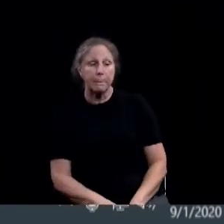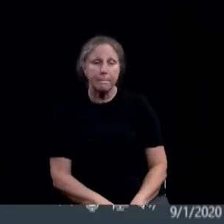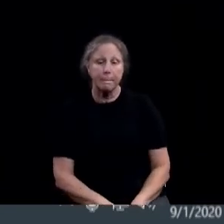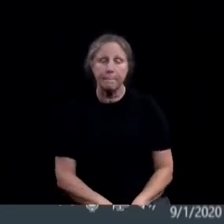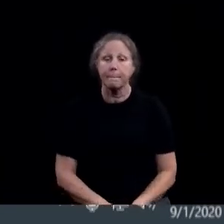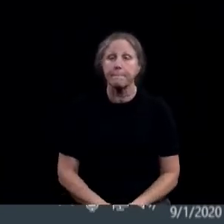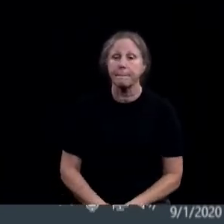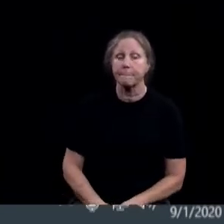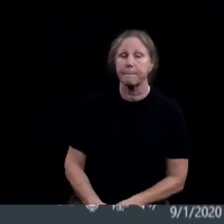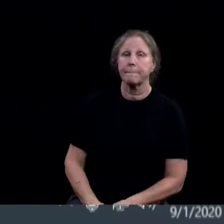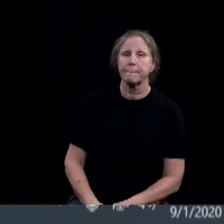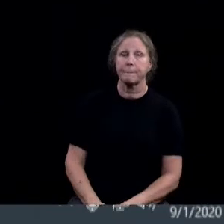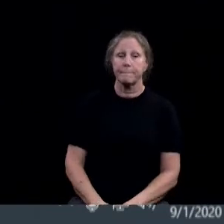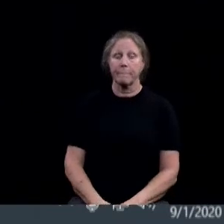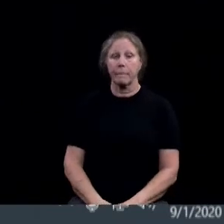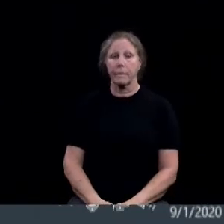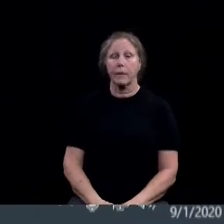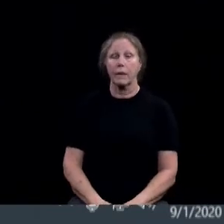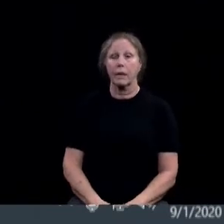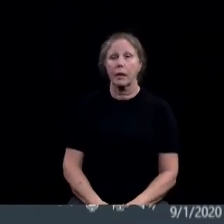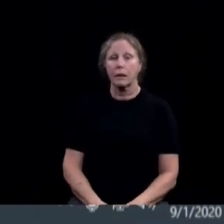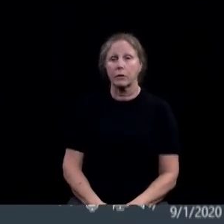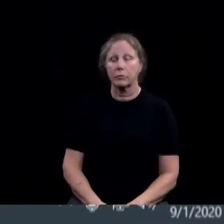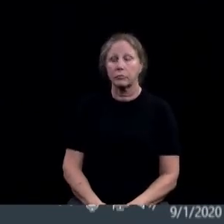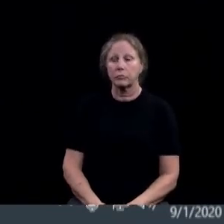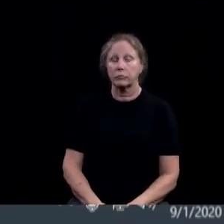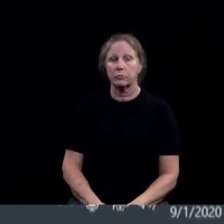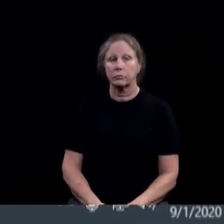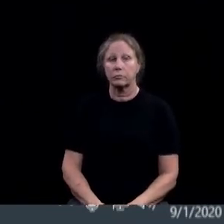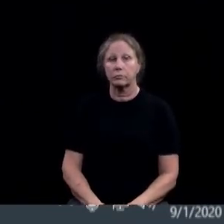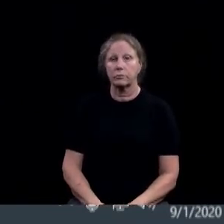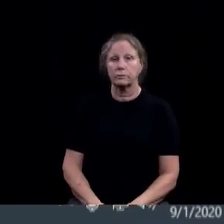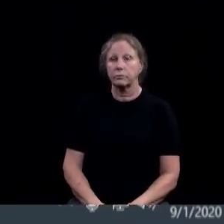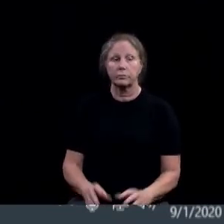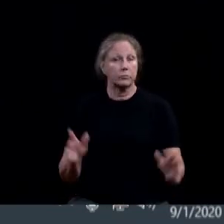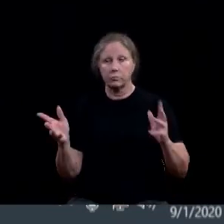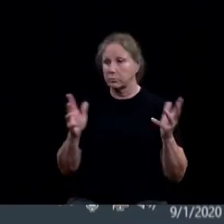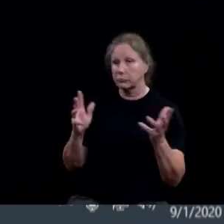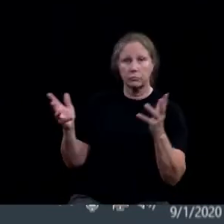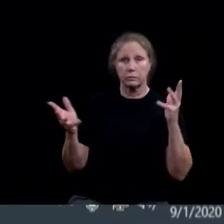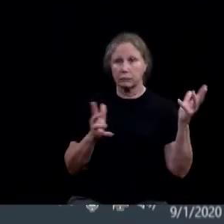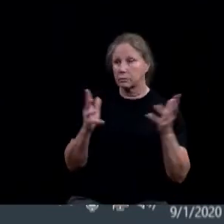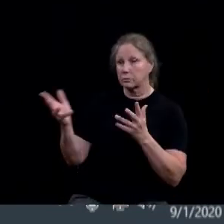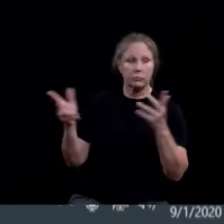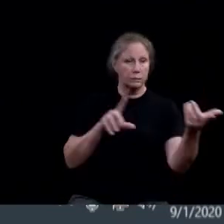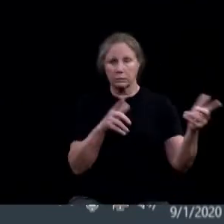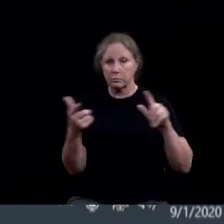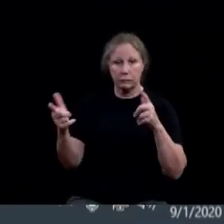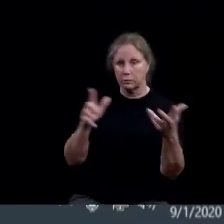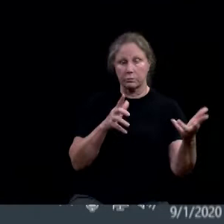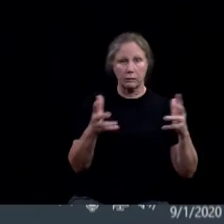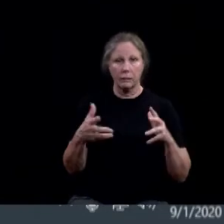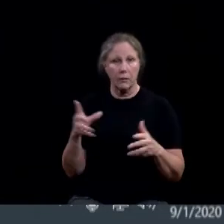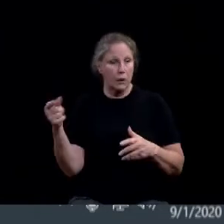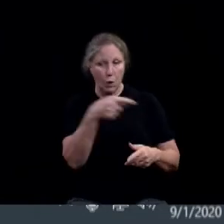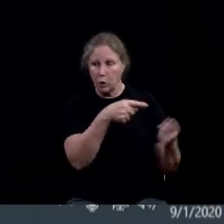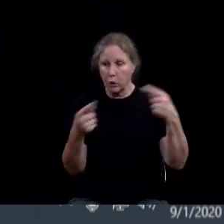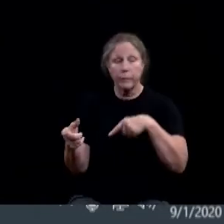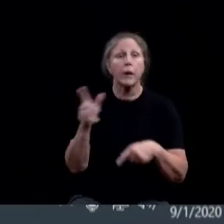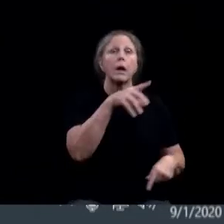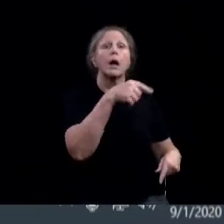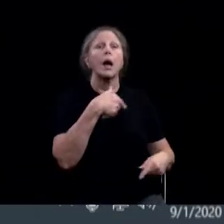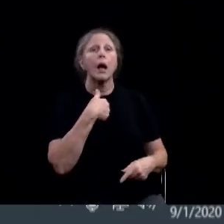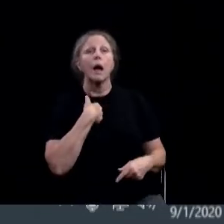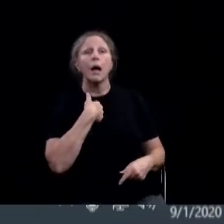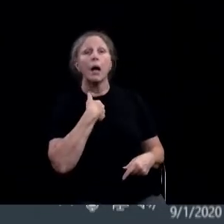Hey, Aaron. Sorry. Oh, go ahead, please. No, you're great. I just wanted to say I'm incredibly pleased that the city